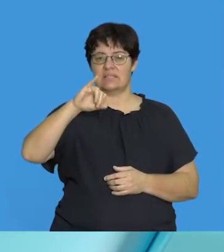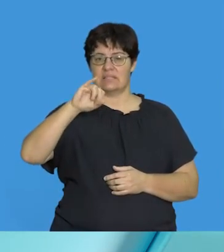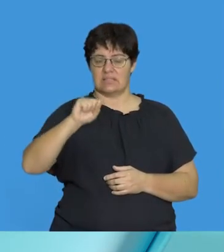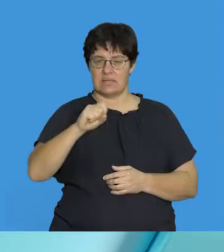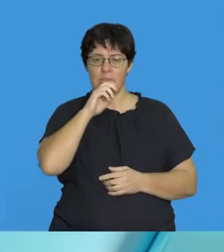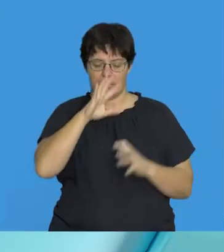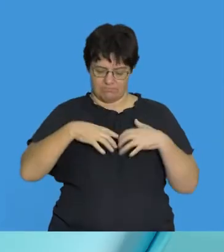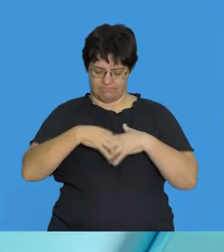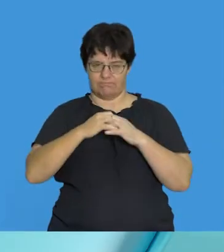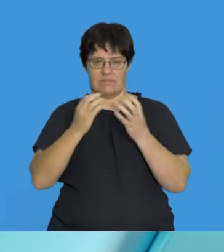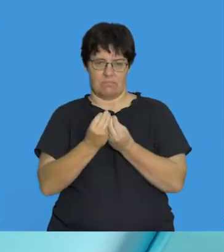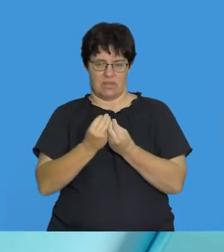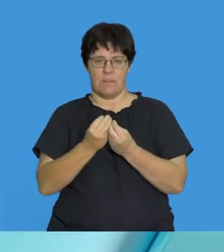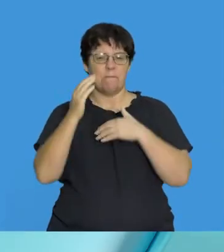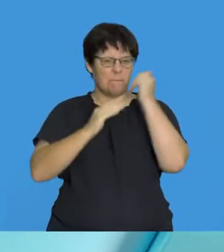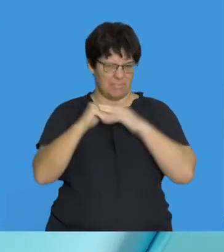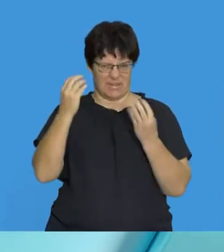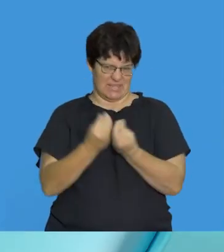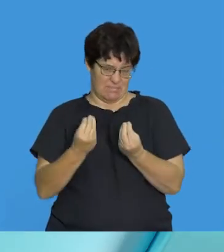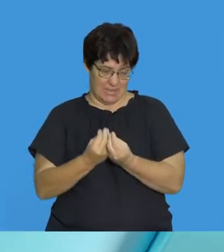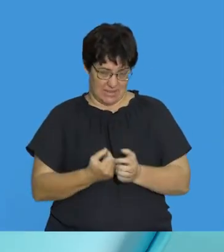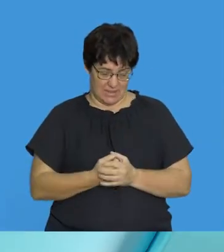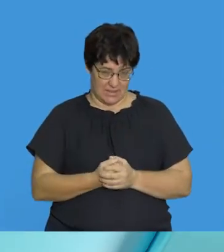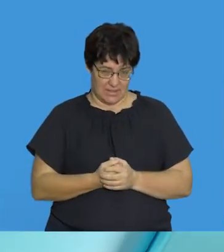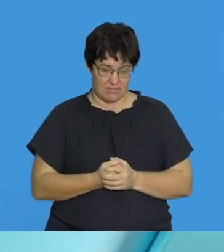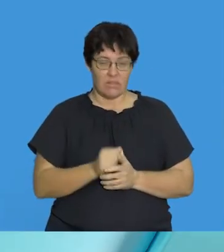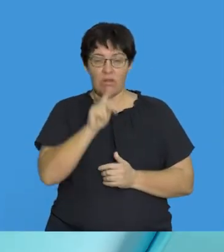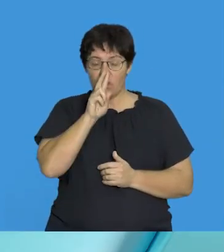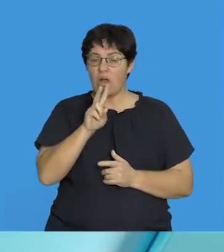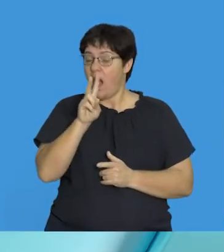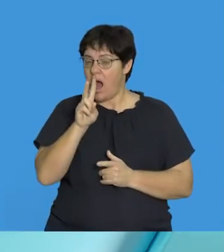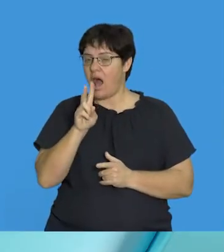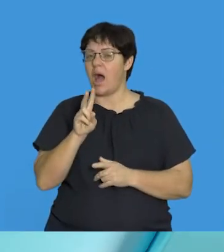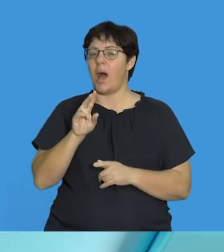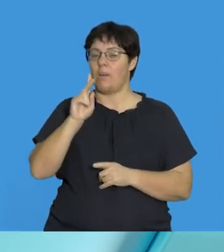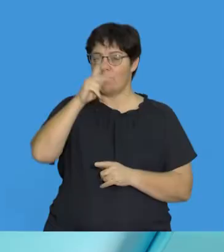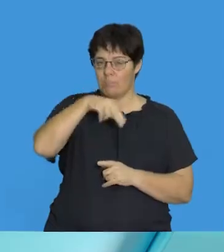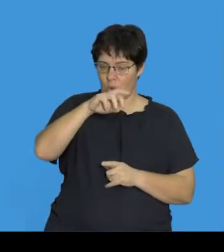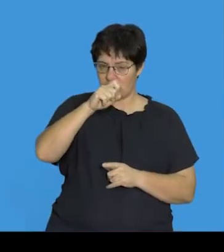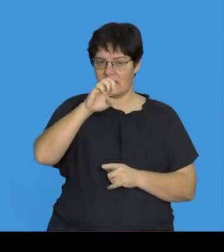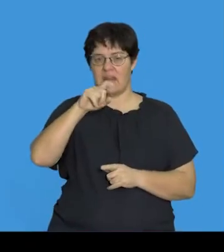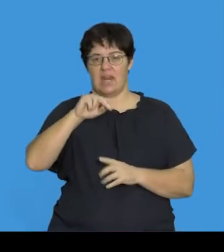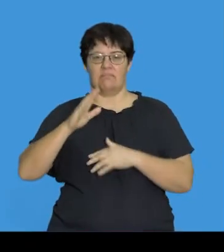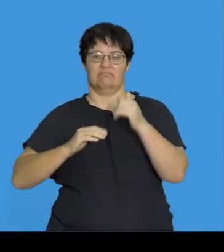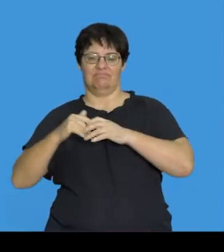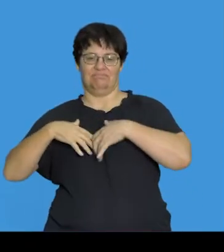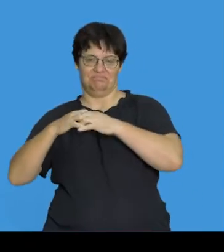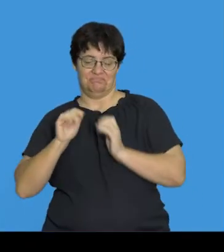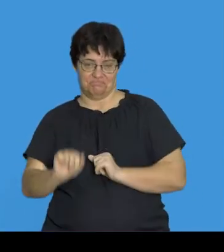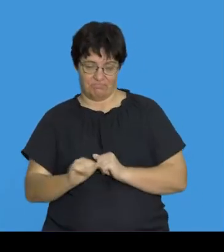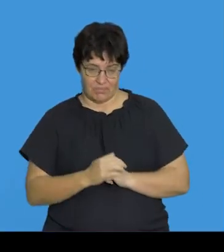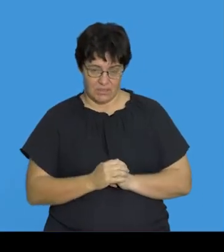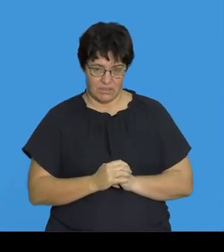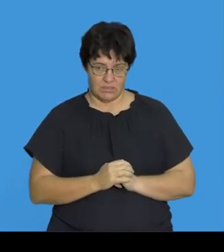together something, constructing. So we're going to look at the process of protein synthesis. So guys, as I